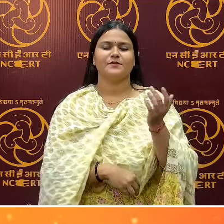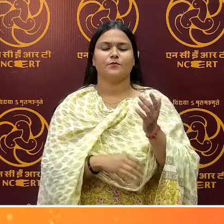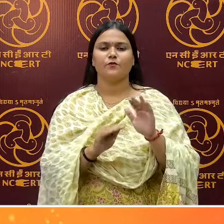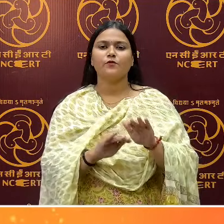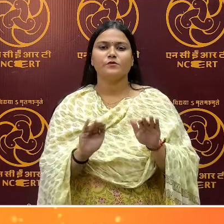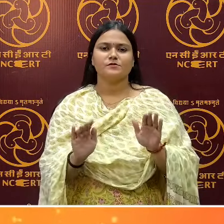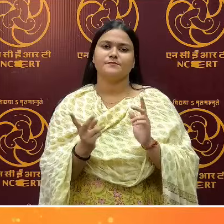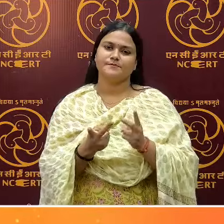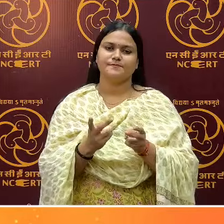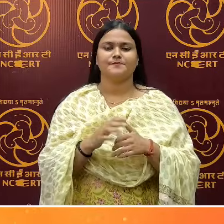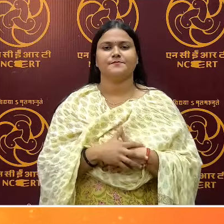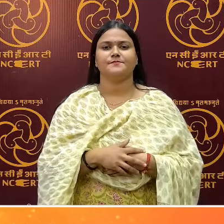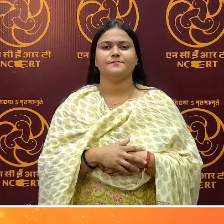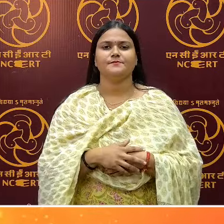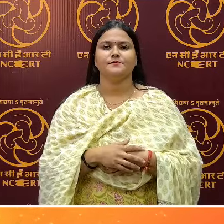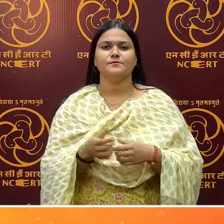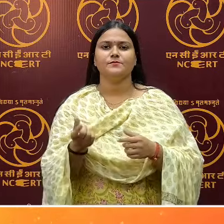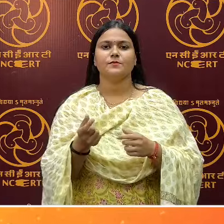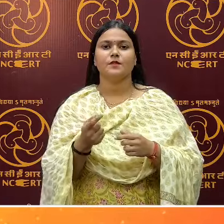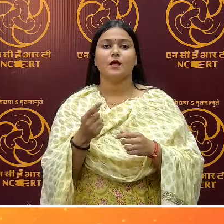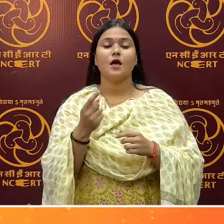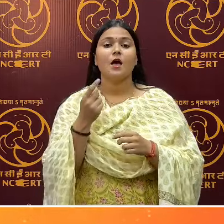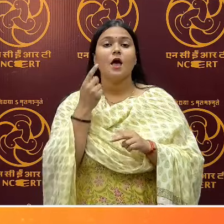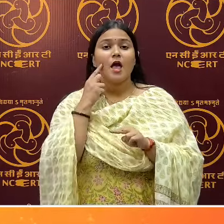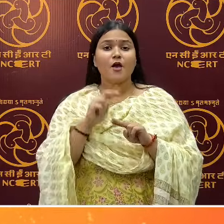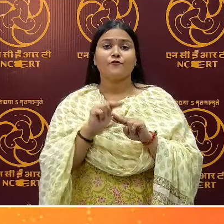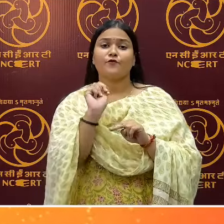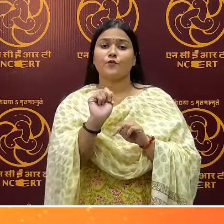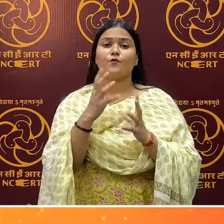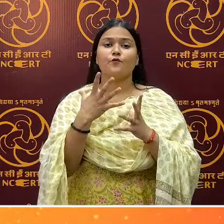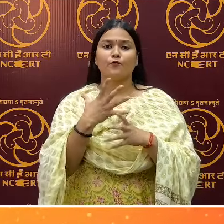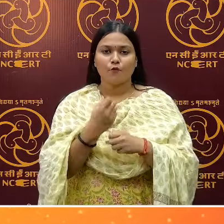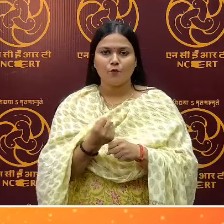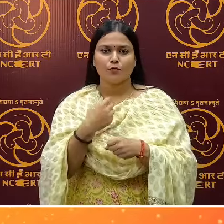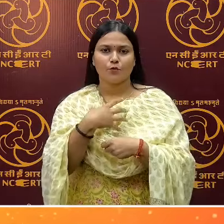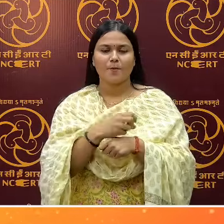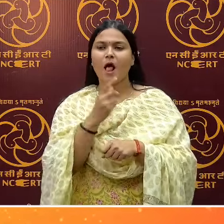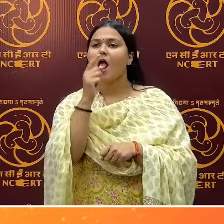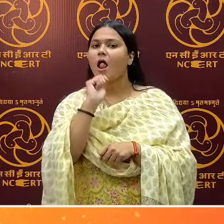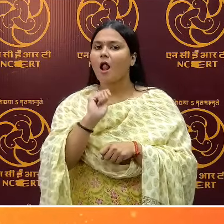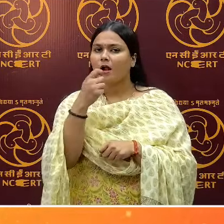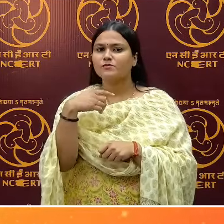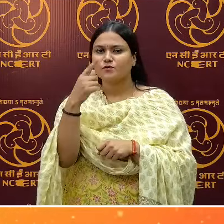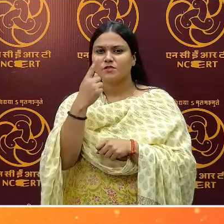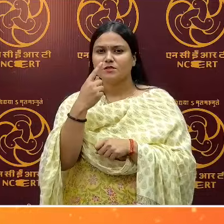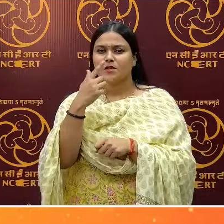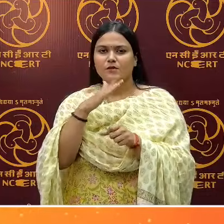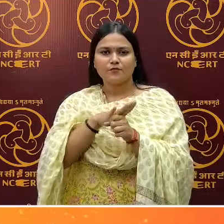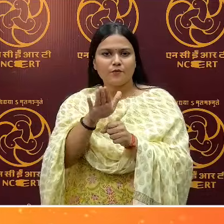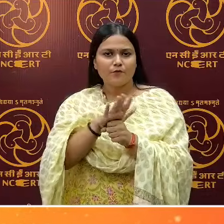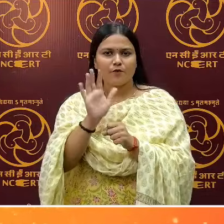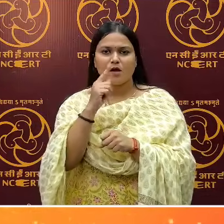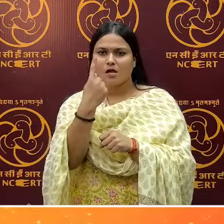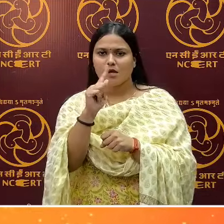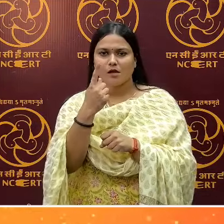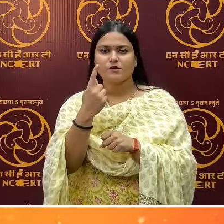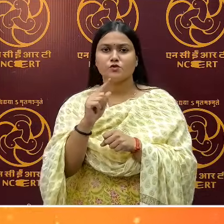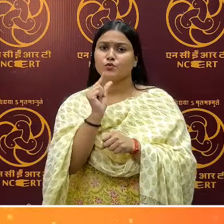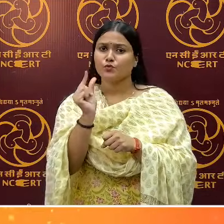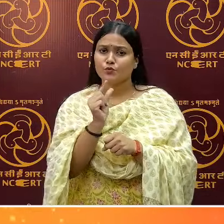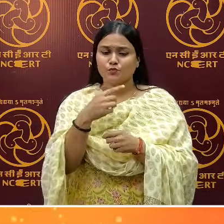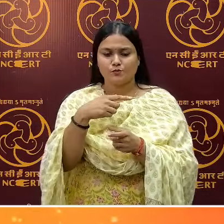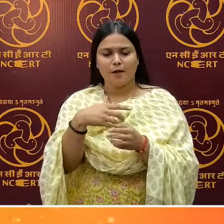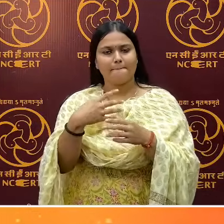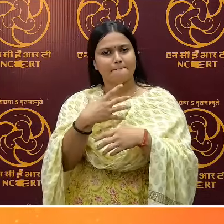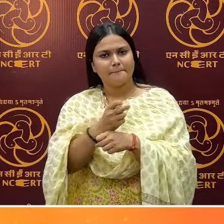children to experiment. And they can make it with ice cream sticks also. Oh, great. Children can try making it with an ice cream stick. They can use ice cream sticks